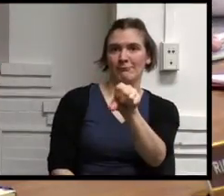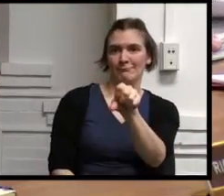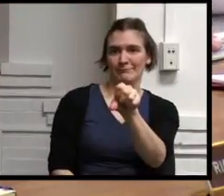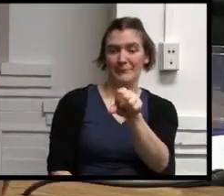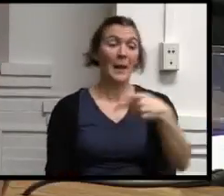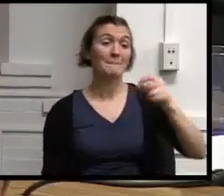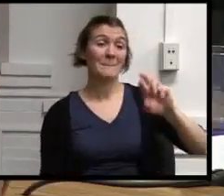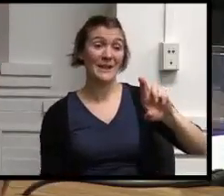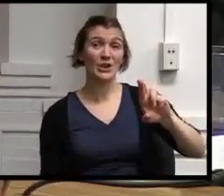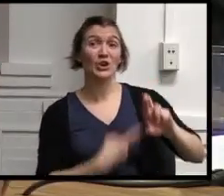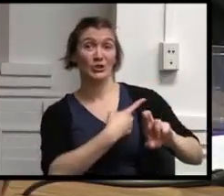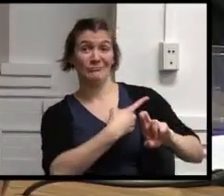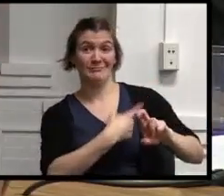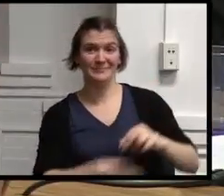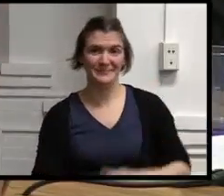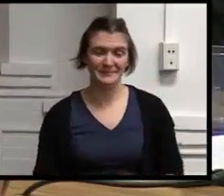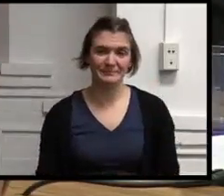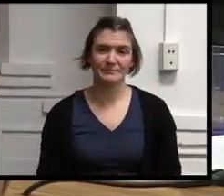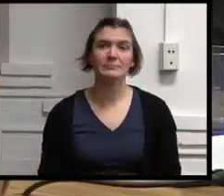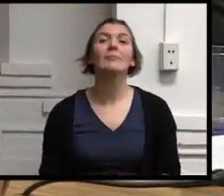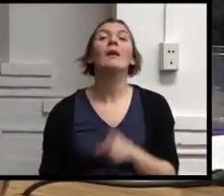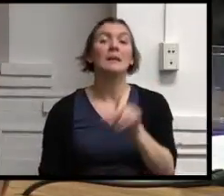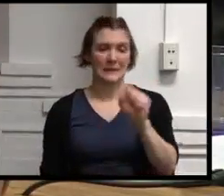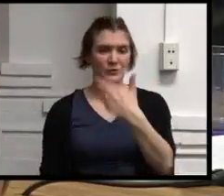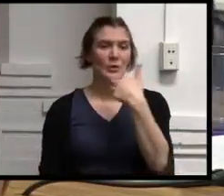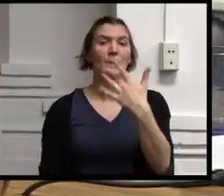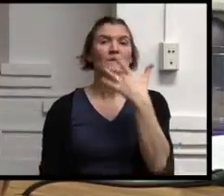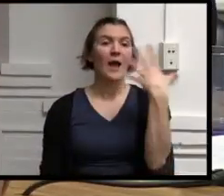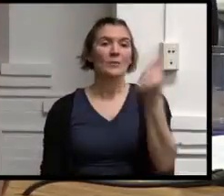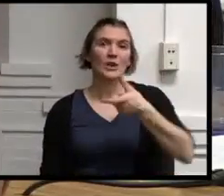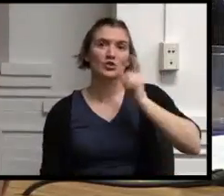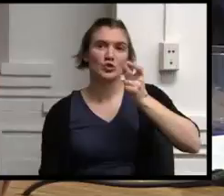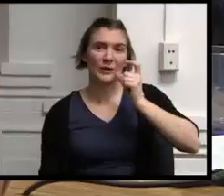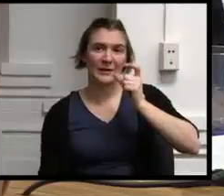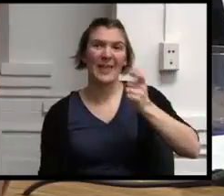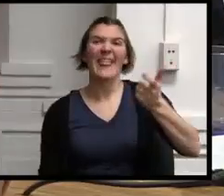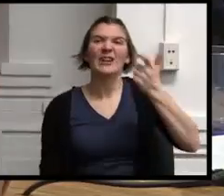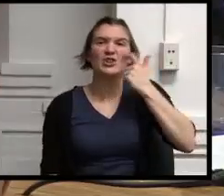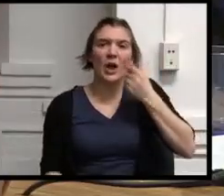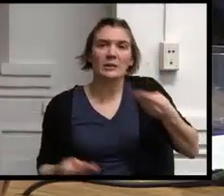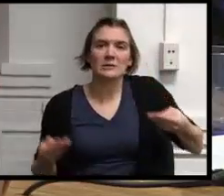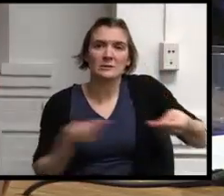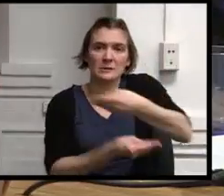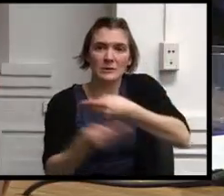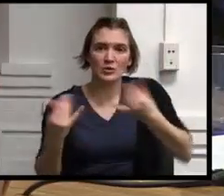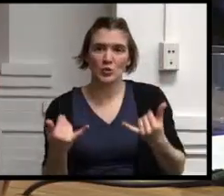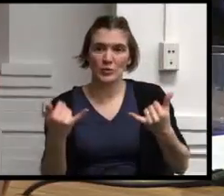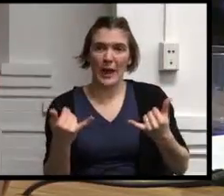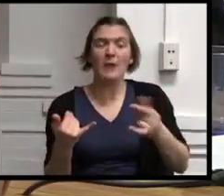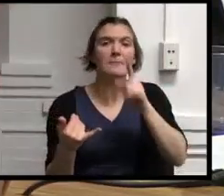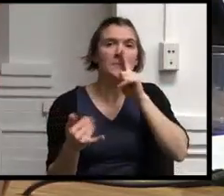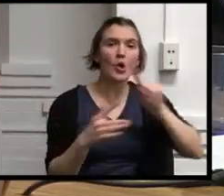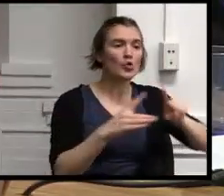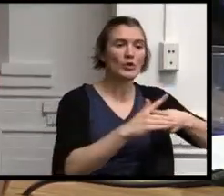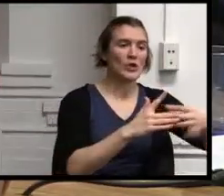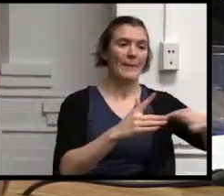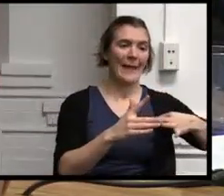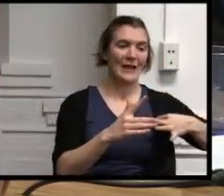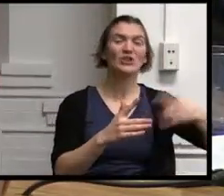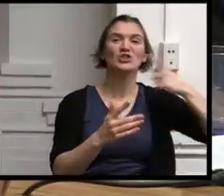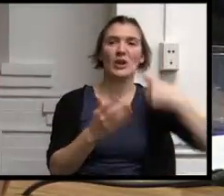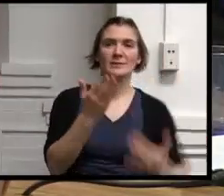I address that? Please. Yeah, they are, and that was circulated today, actually. That was not in the original materials. That's a good